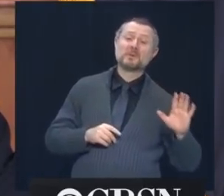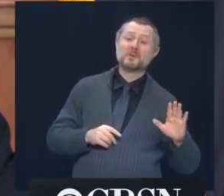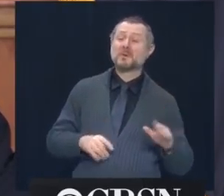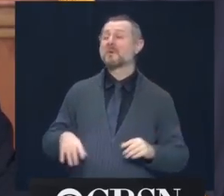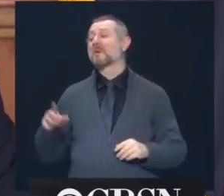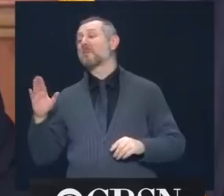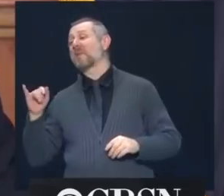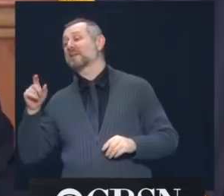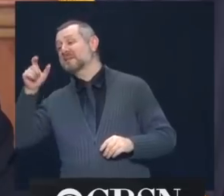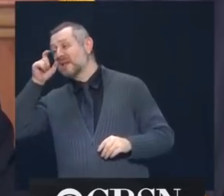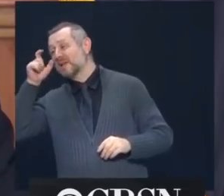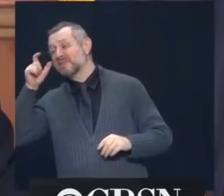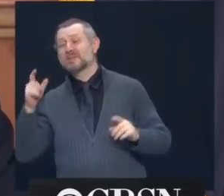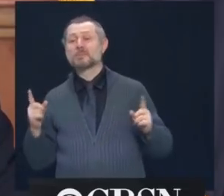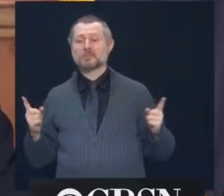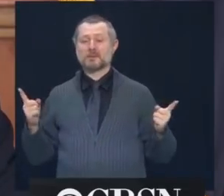advice.